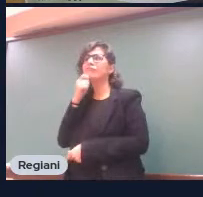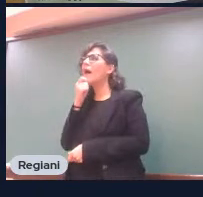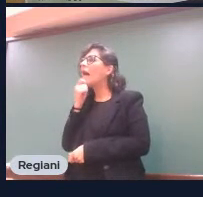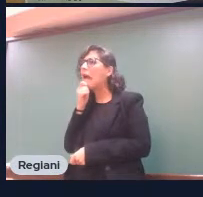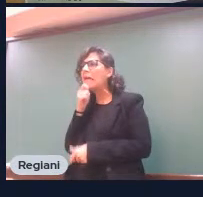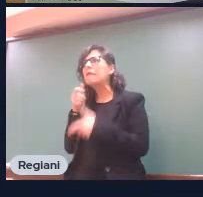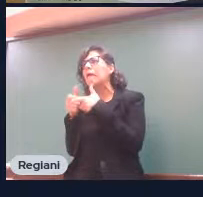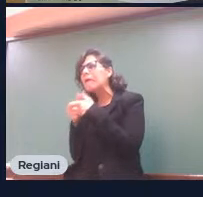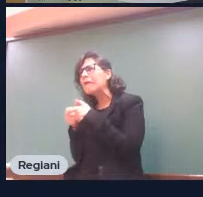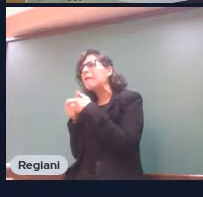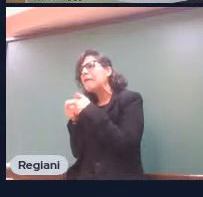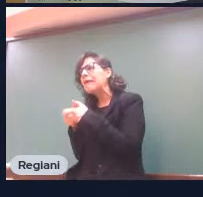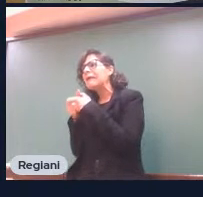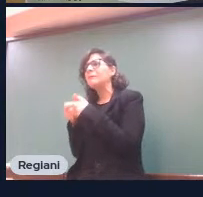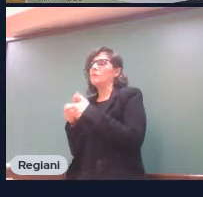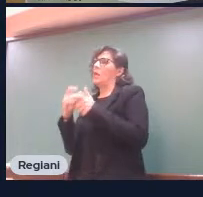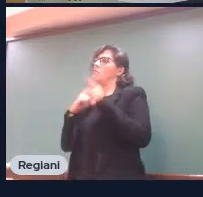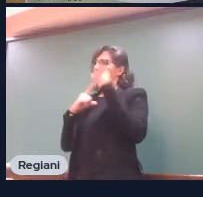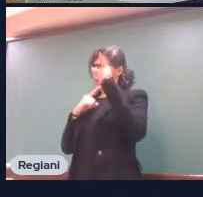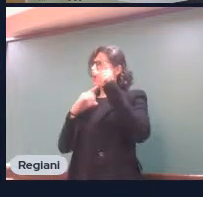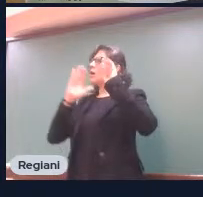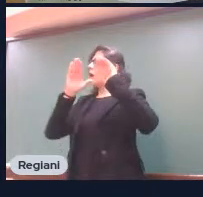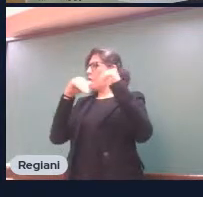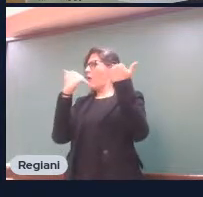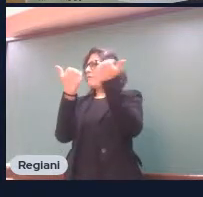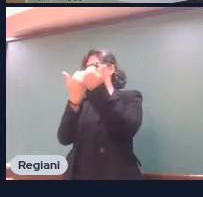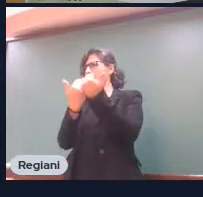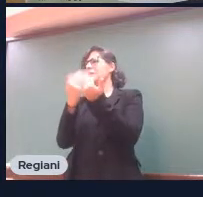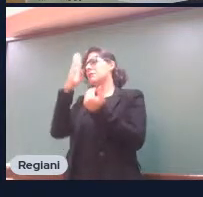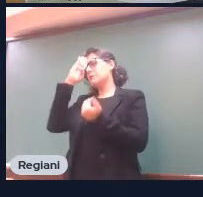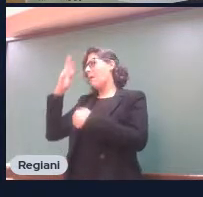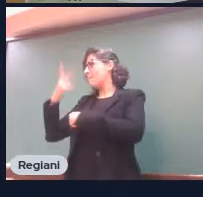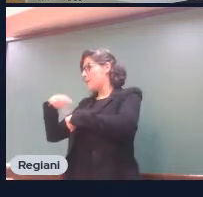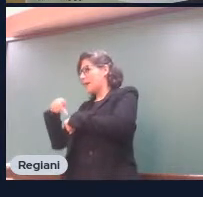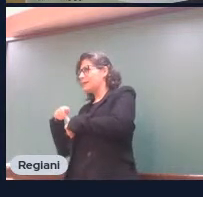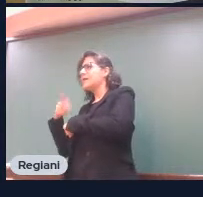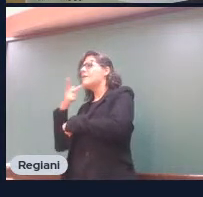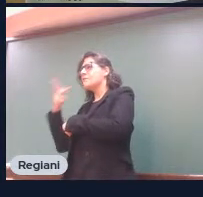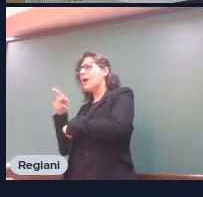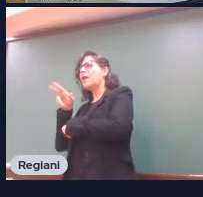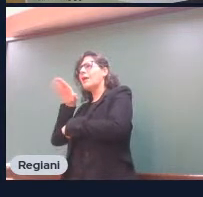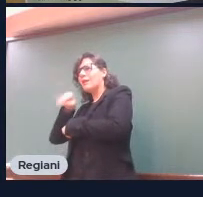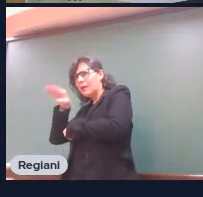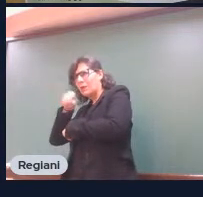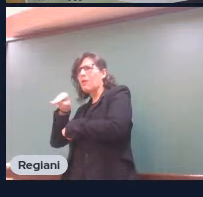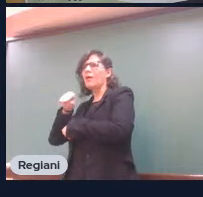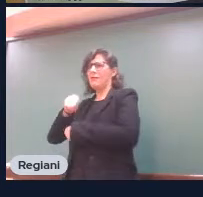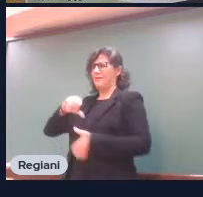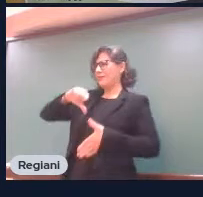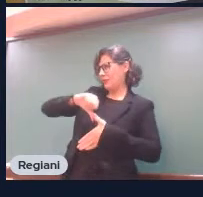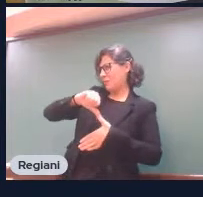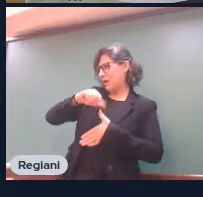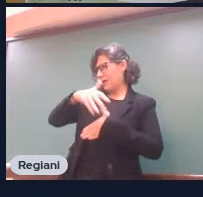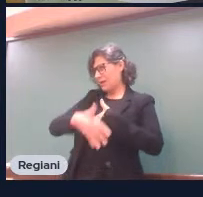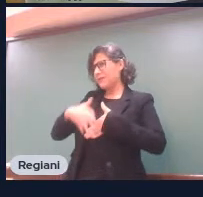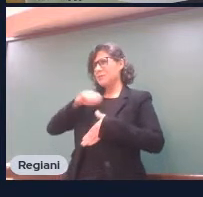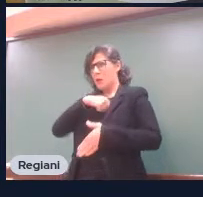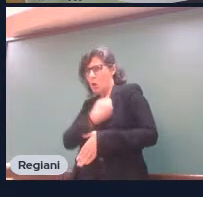expands. Specifically in a Latin-speaking country, in this case Spain, you will see that over time,